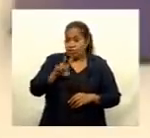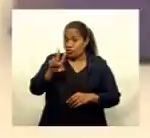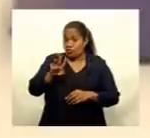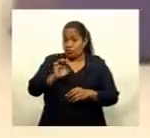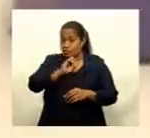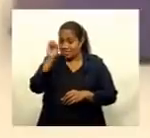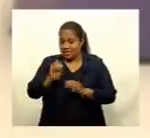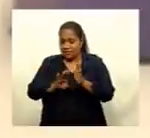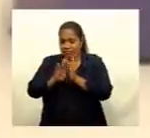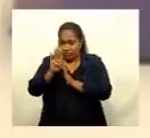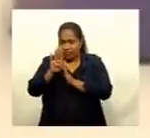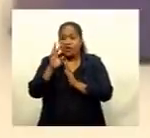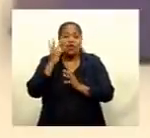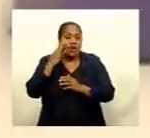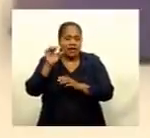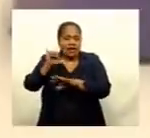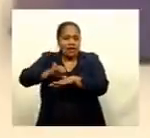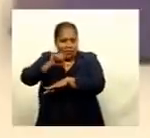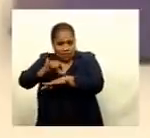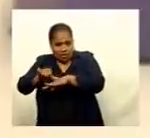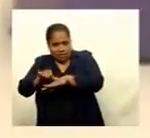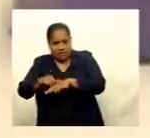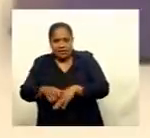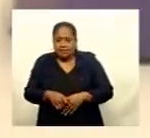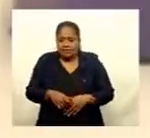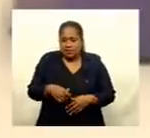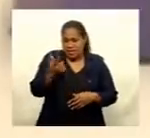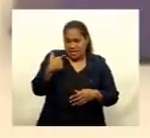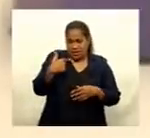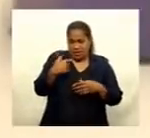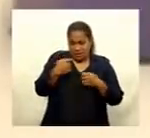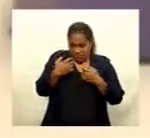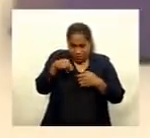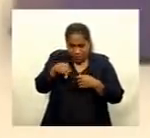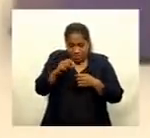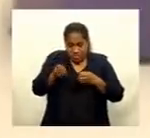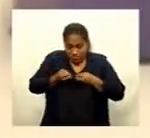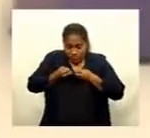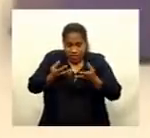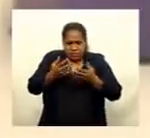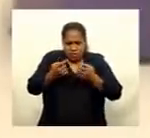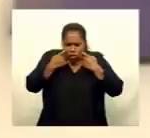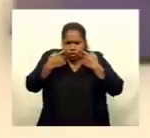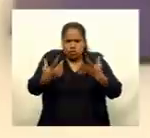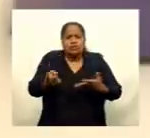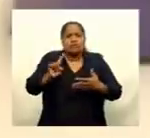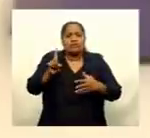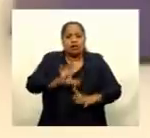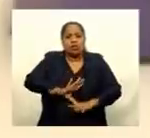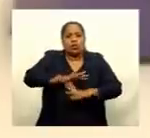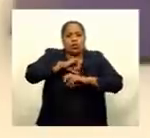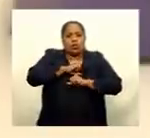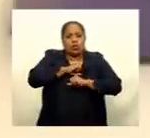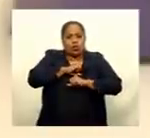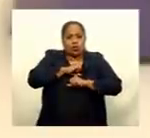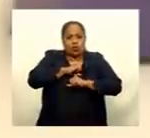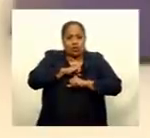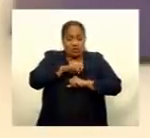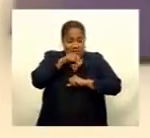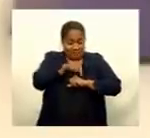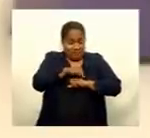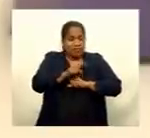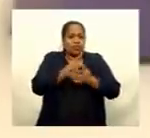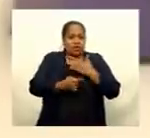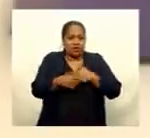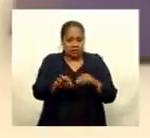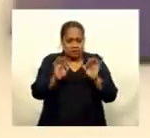April. Markets' lack of reaction to this release is perhaps showing confidence that the Federal Reserve is well handling